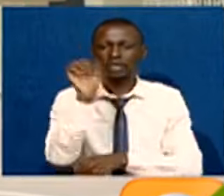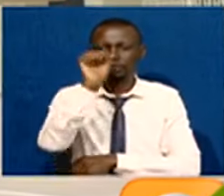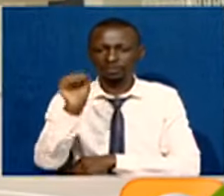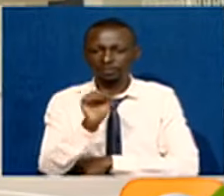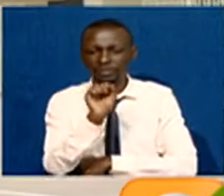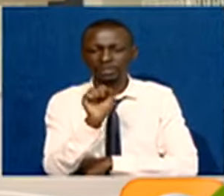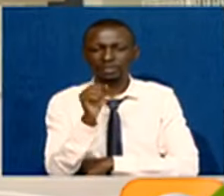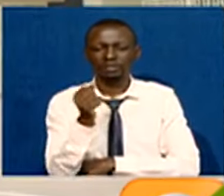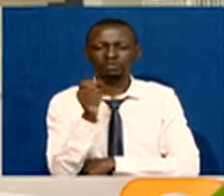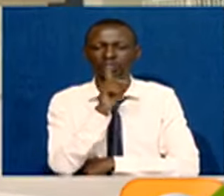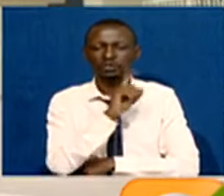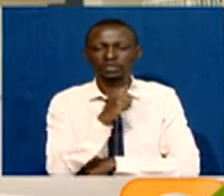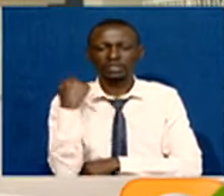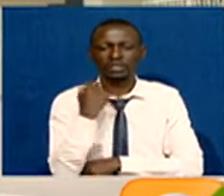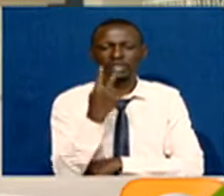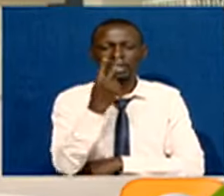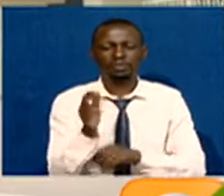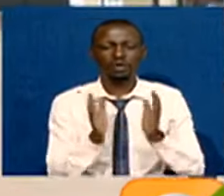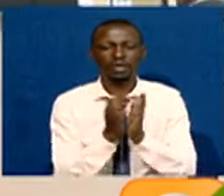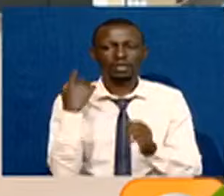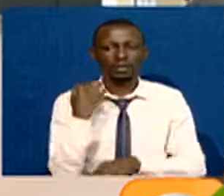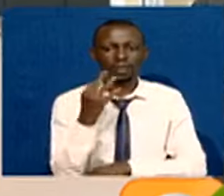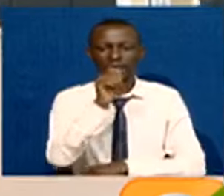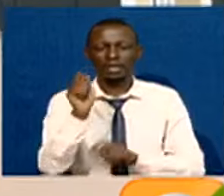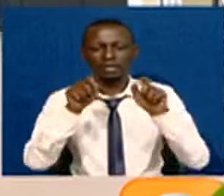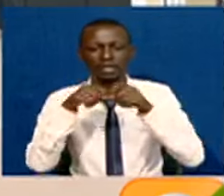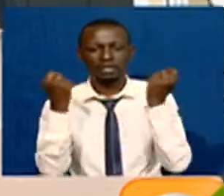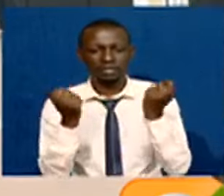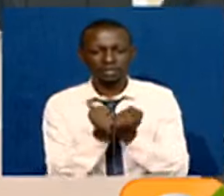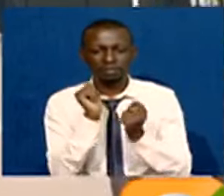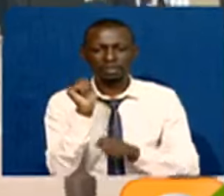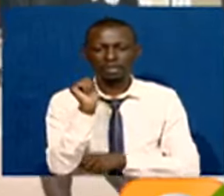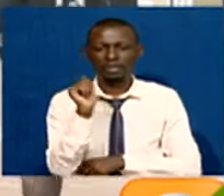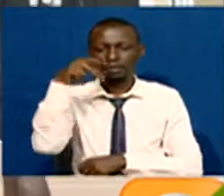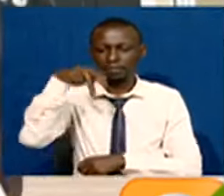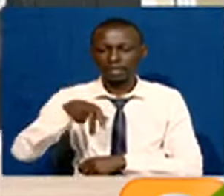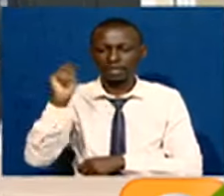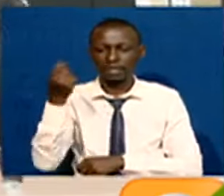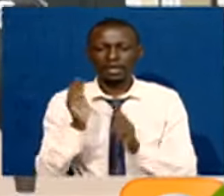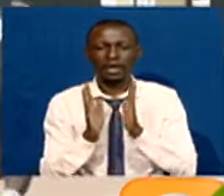second and third. The other teams that have qualified for the playoffs are AP Kenya and Equity Bank.